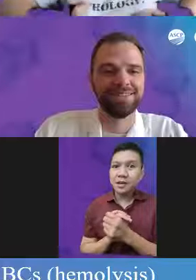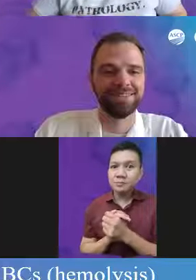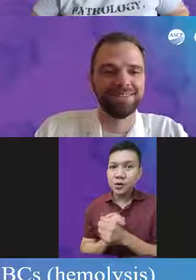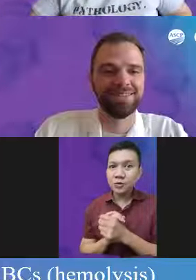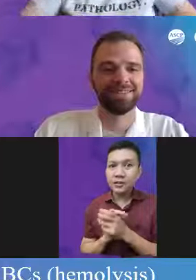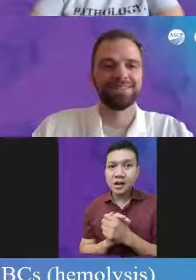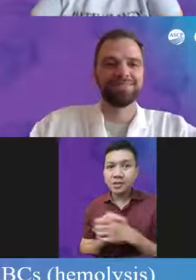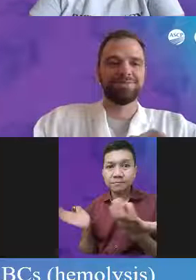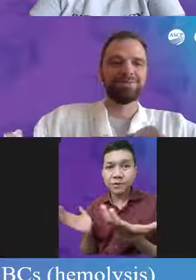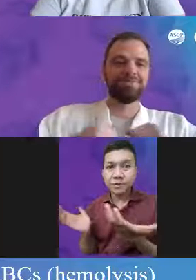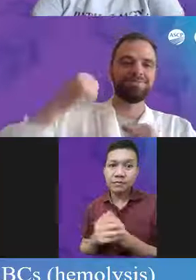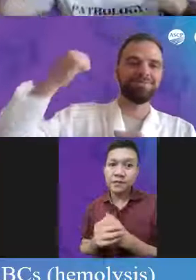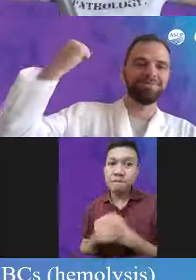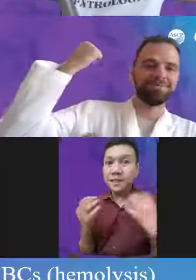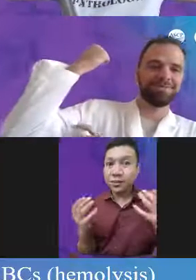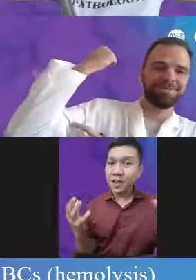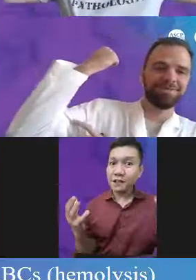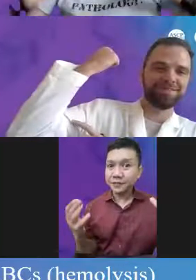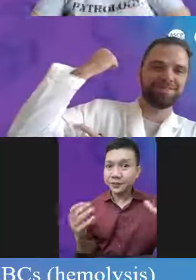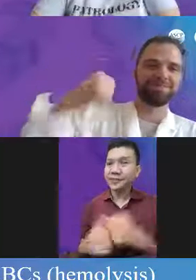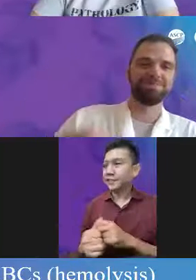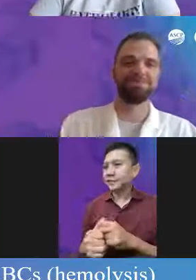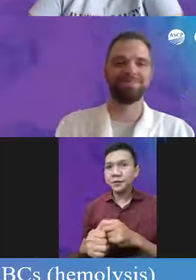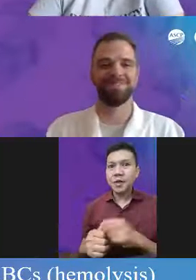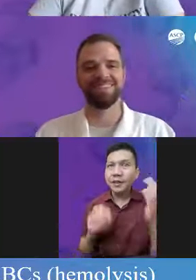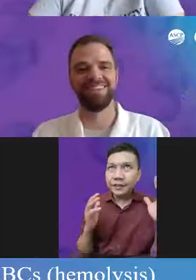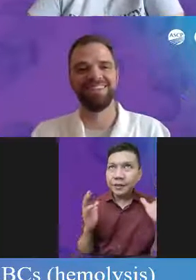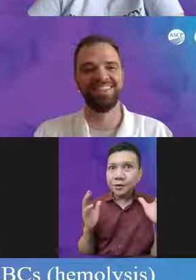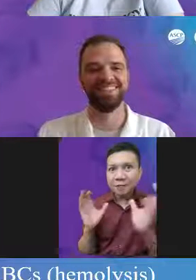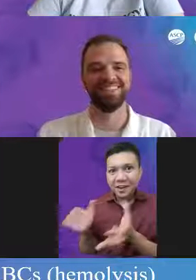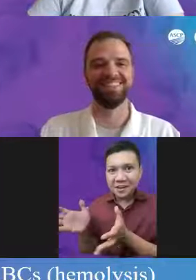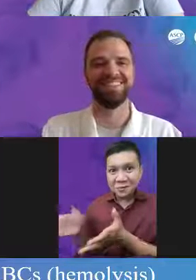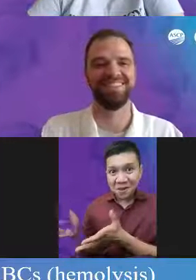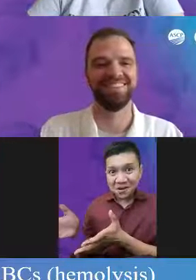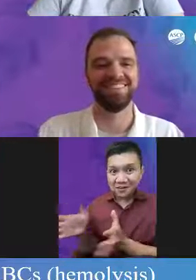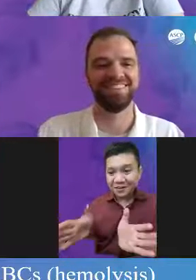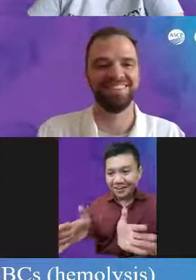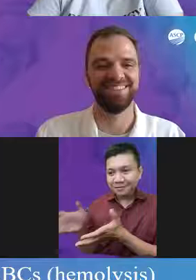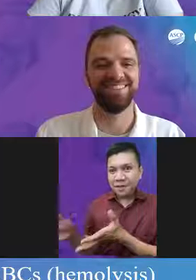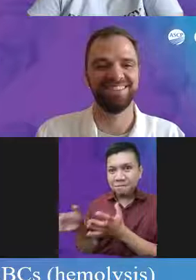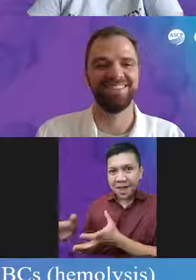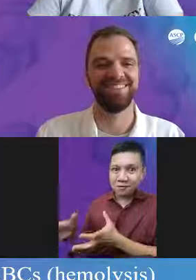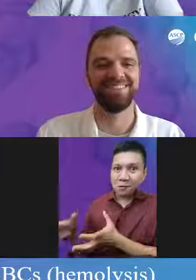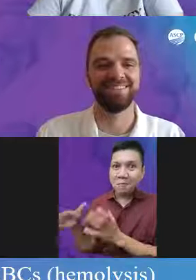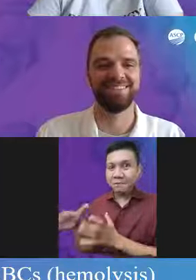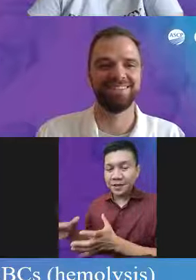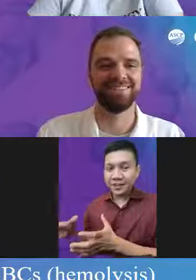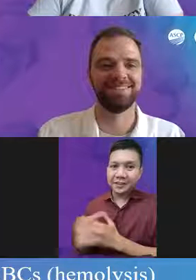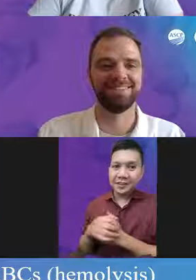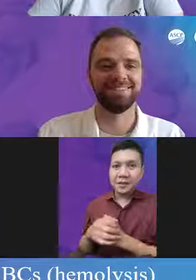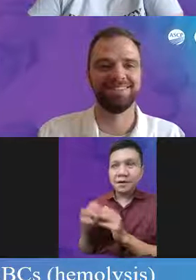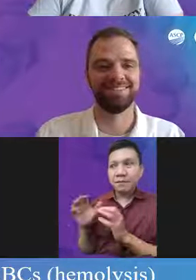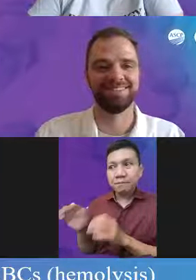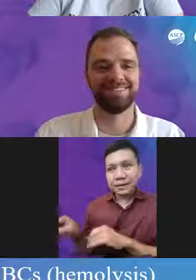cells, those are, you know, the B12 deficiencies. You know, 80 to 100, right? Macro,